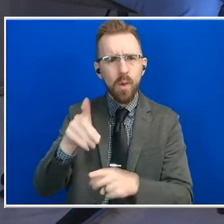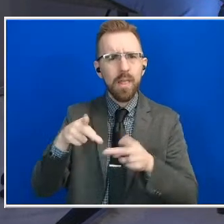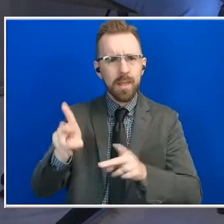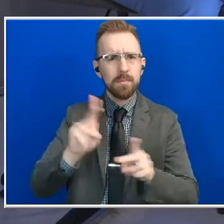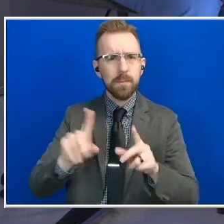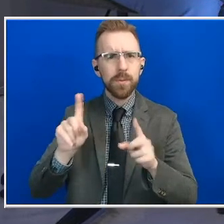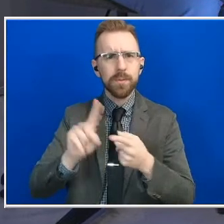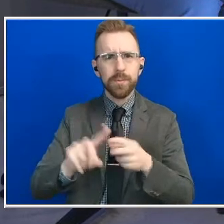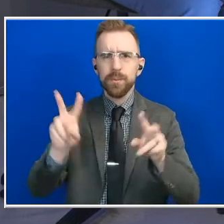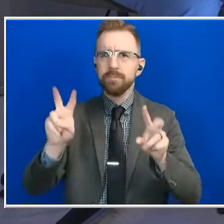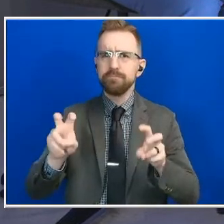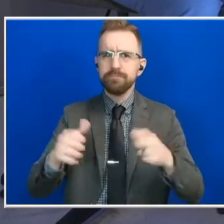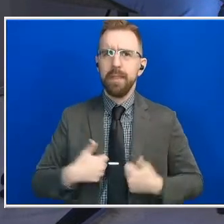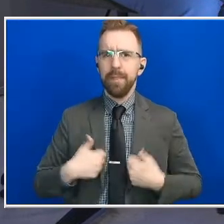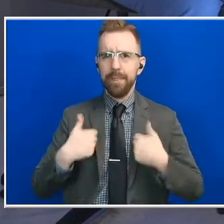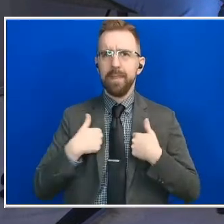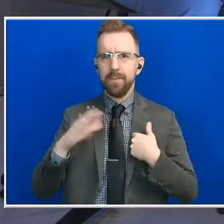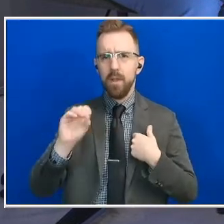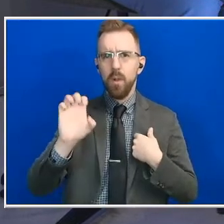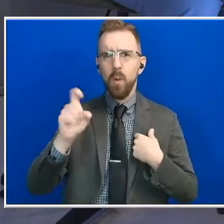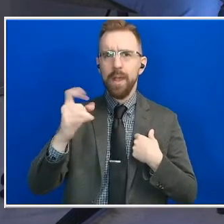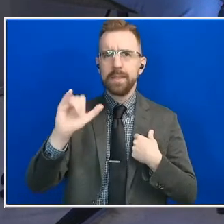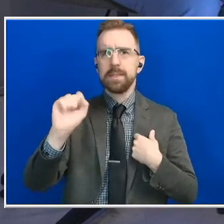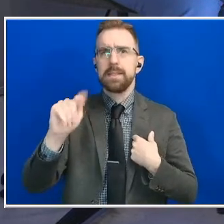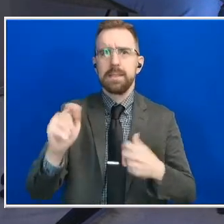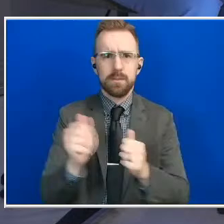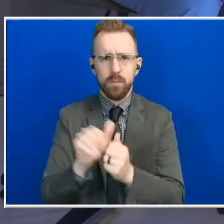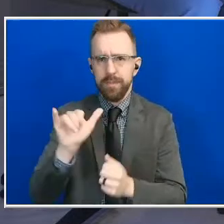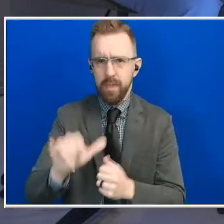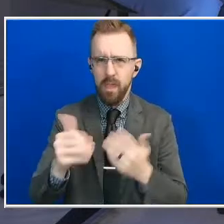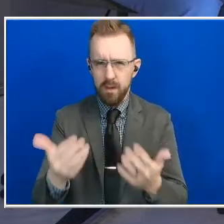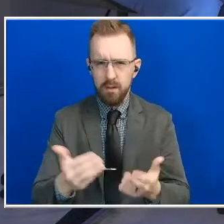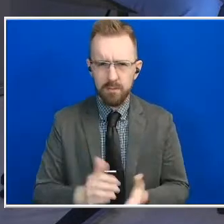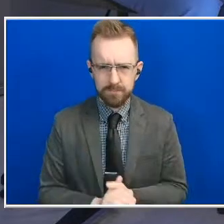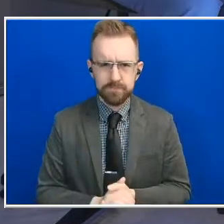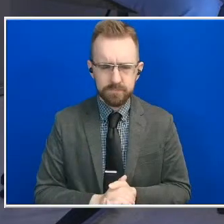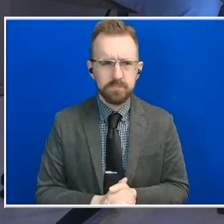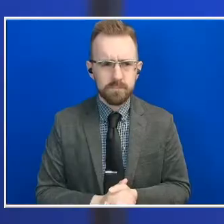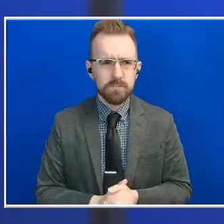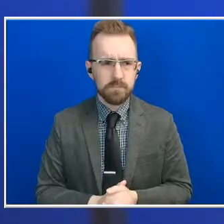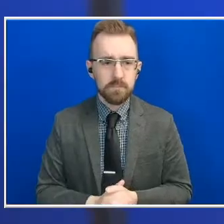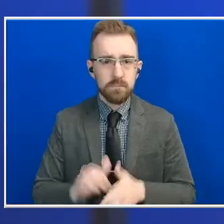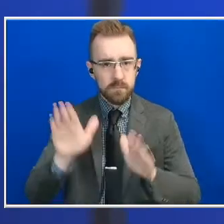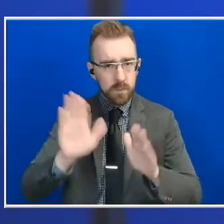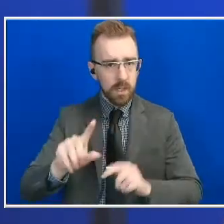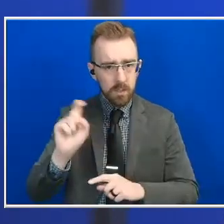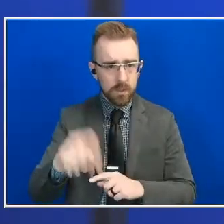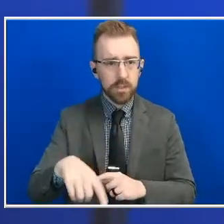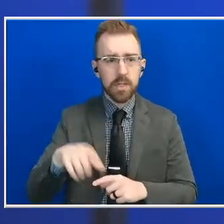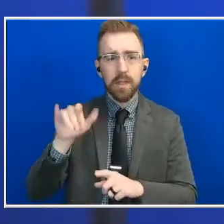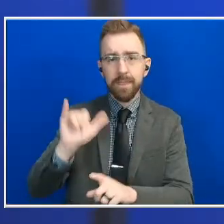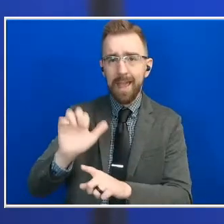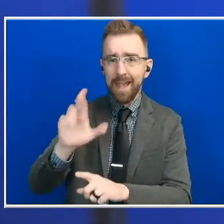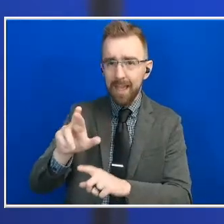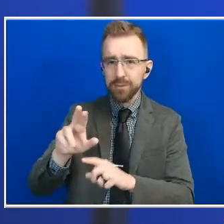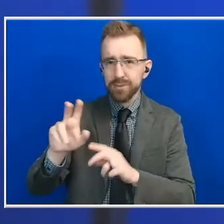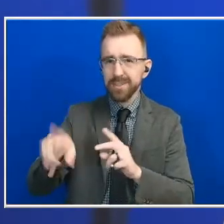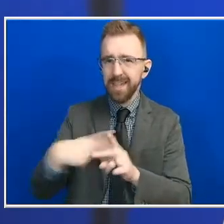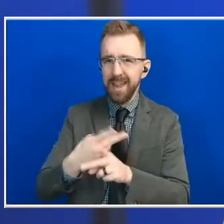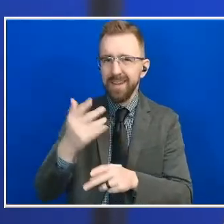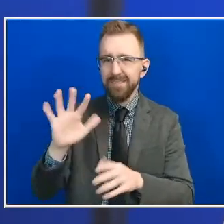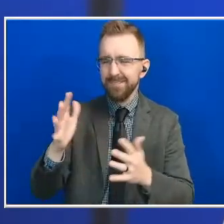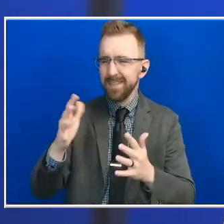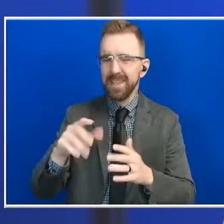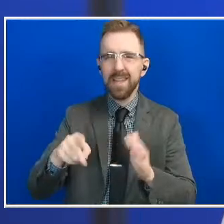to coexist with the cancer and live with it? Great question. Thyroid cancer is a kind of a double-edged sword because obviously